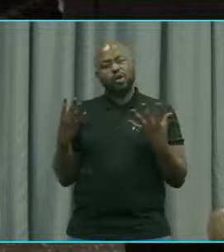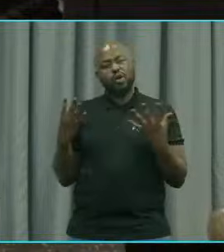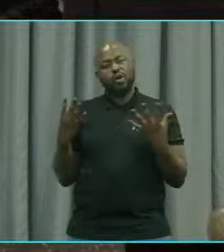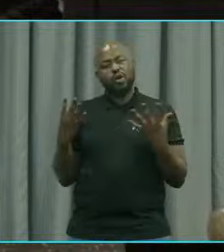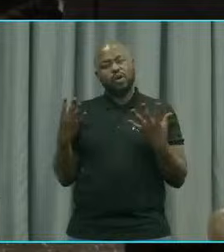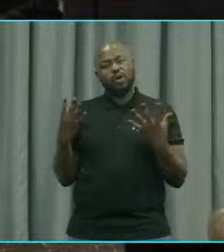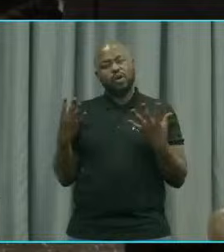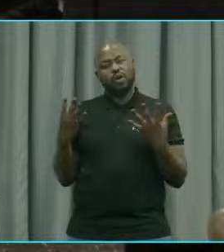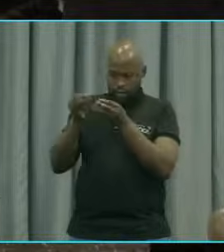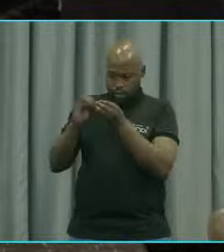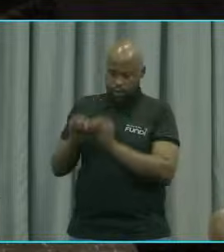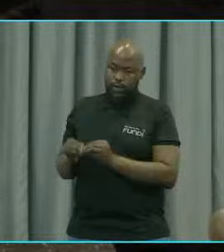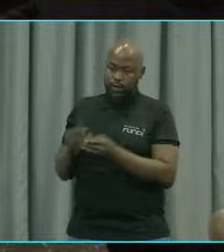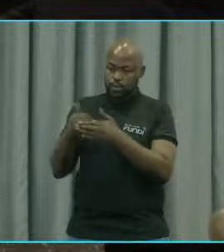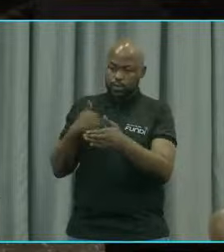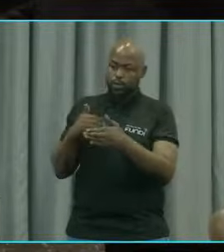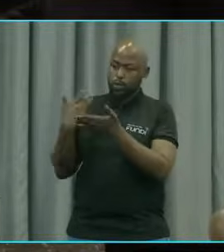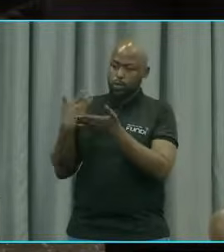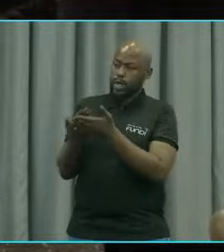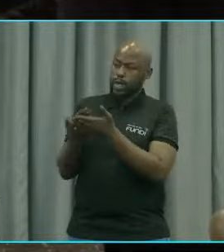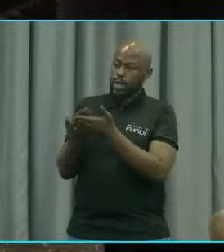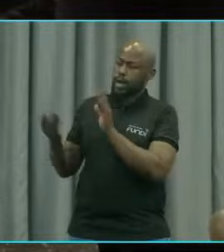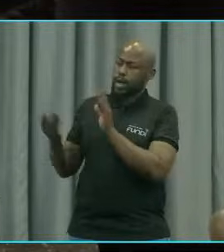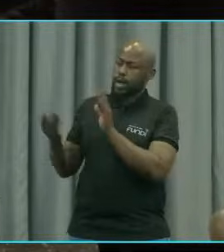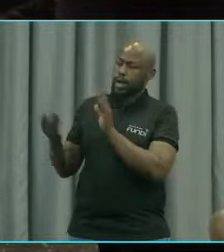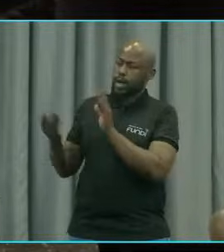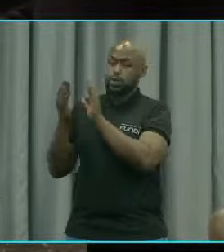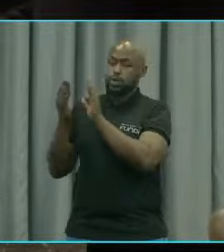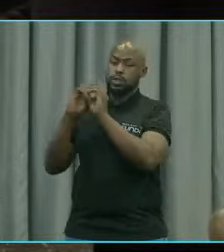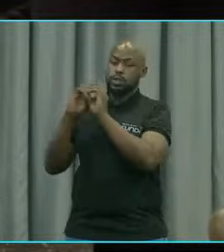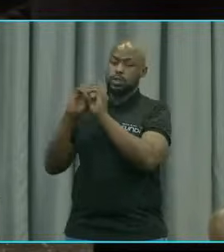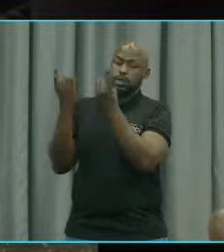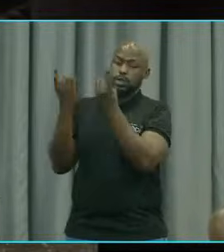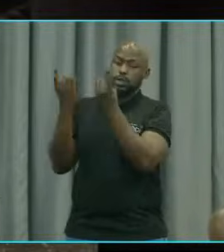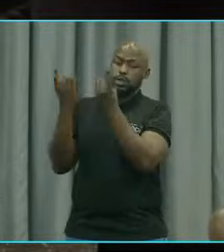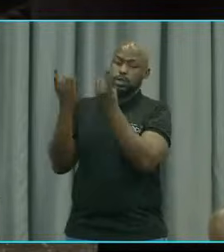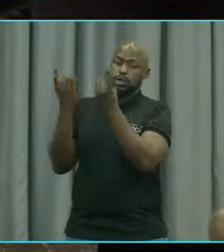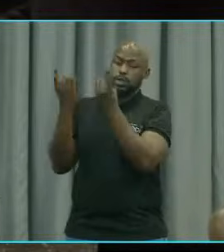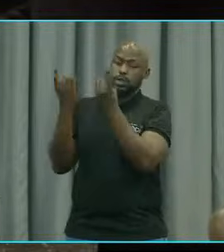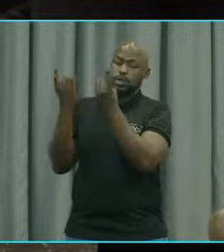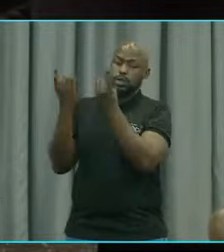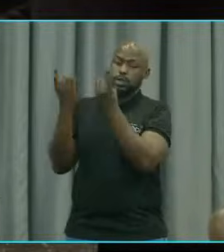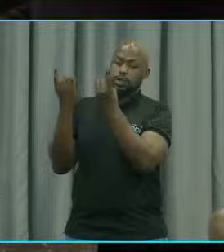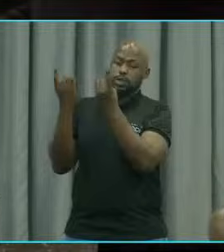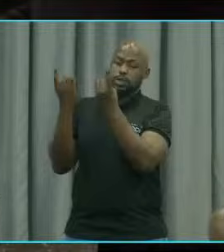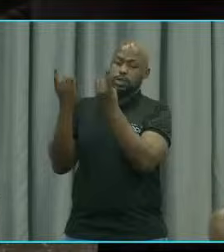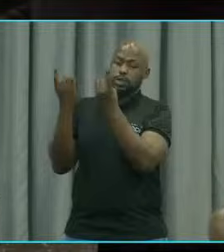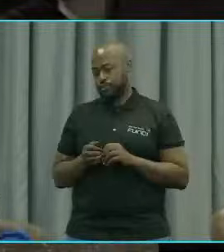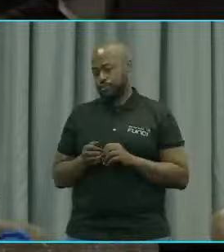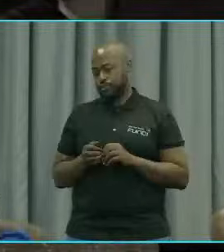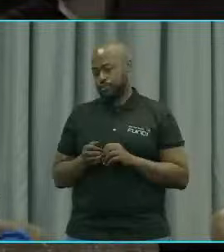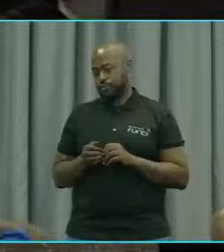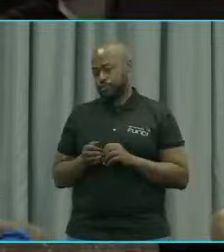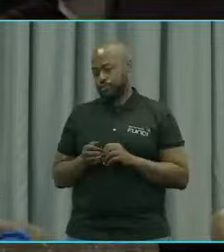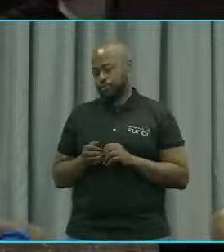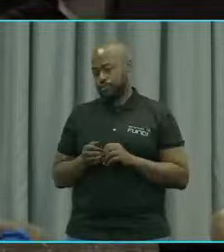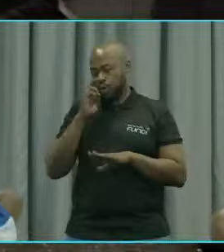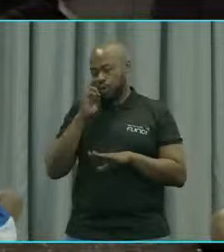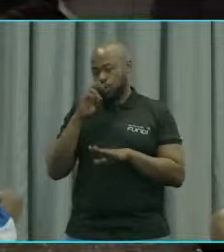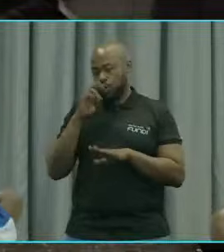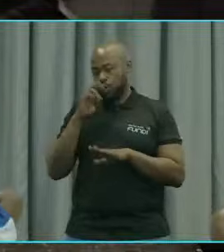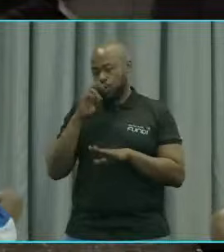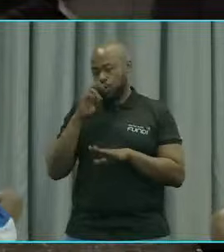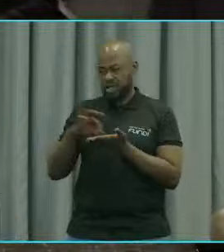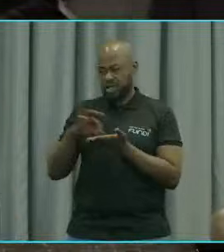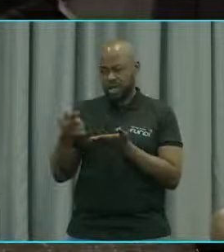out actually before we can approach the Treasury Department actually in that regard. We need to clean up the